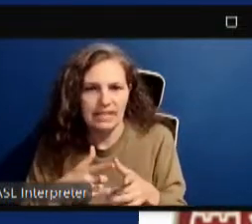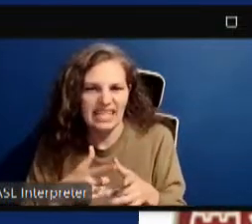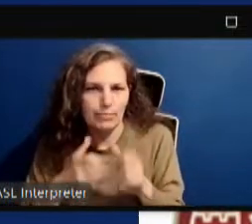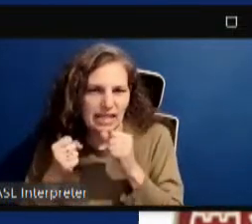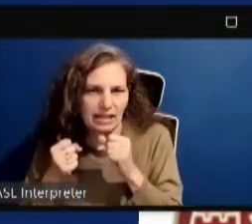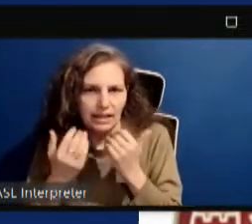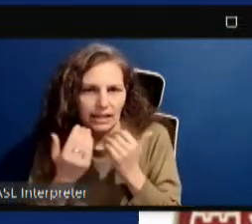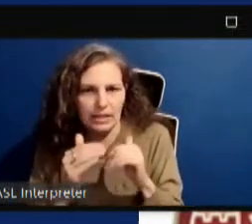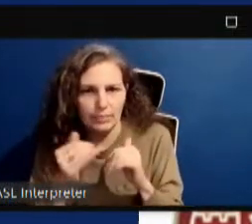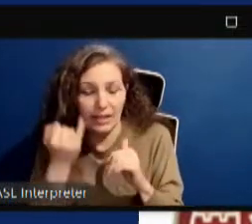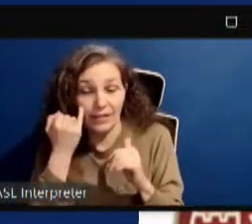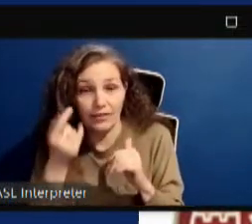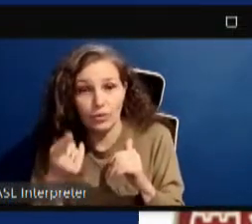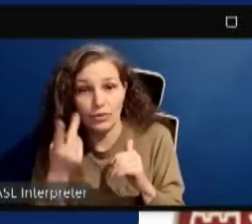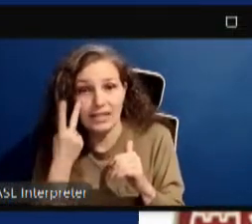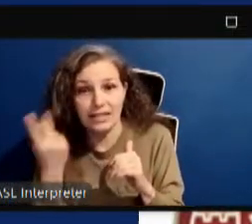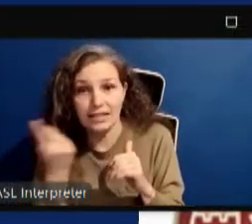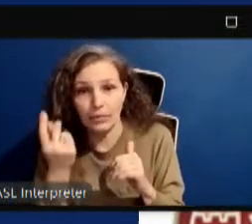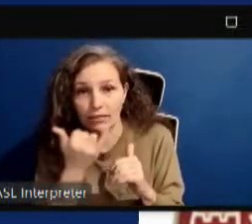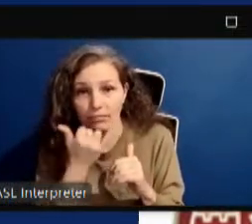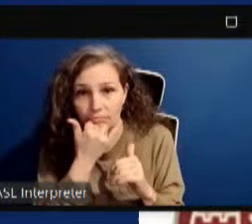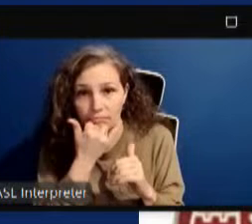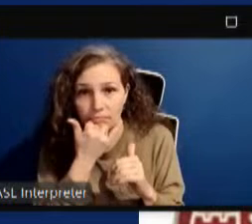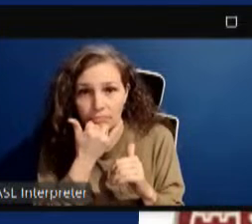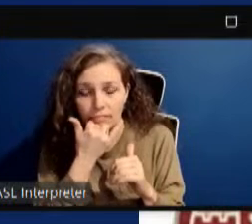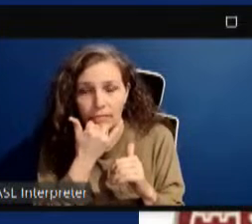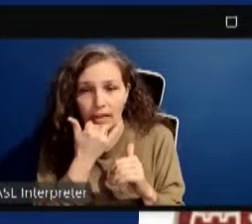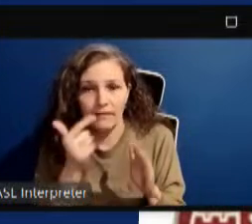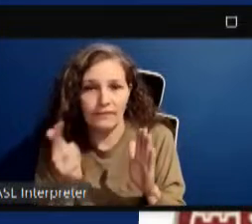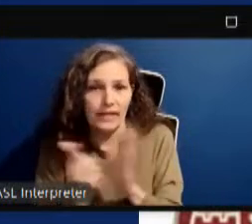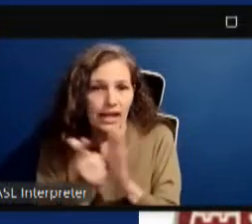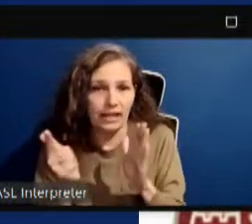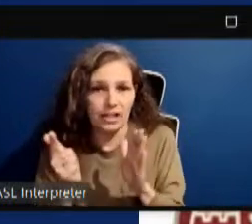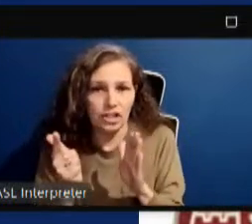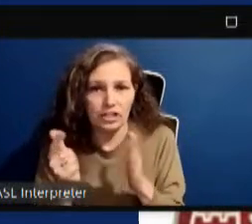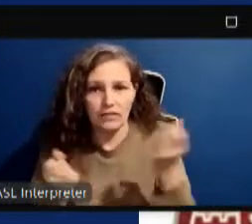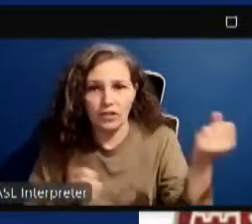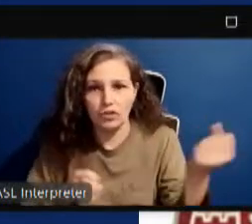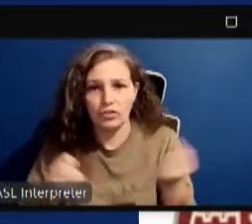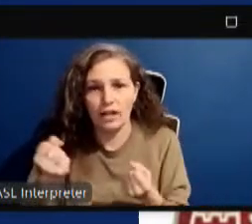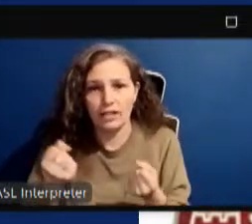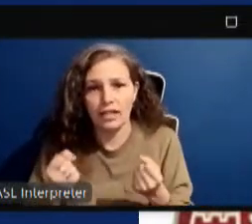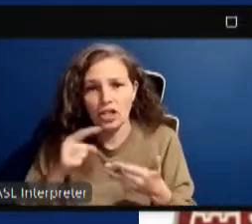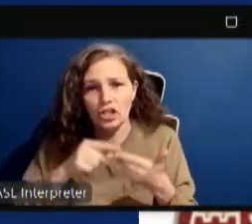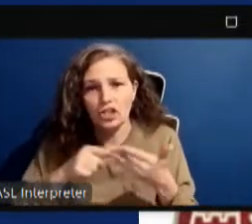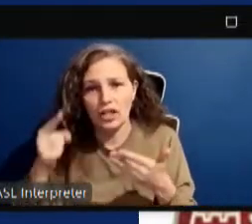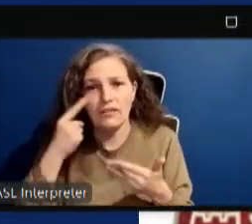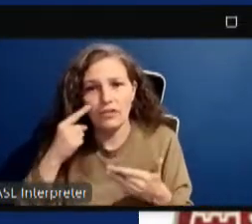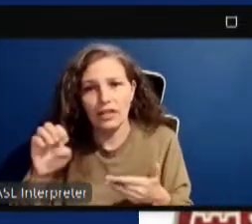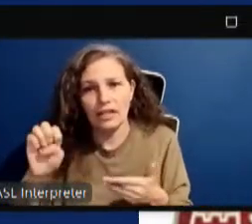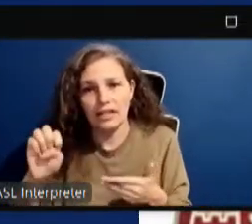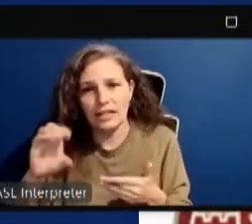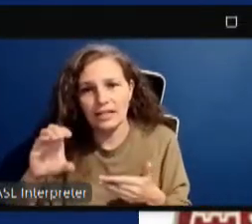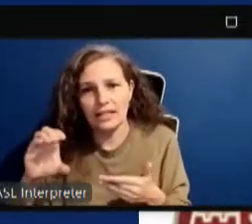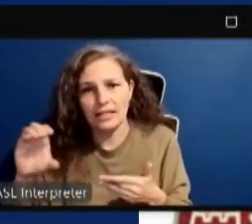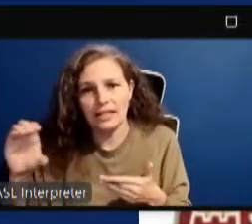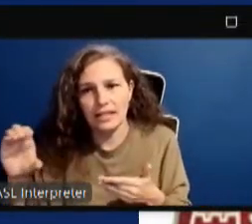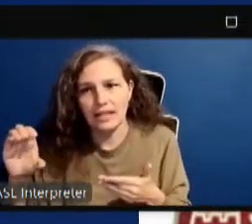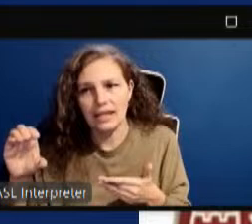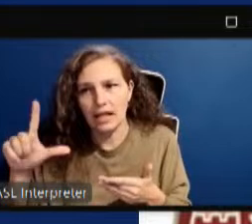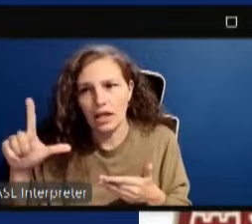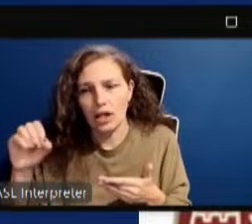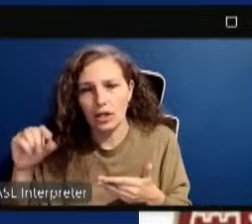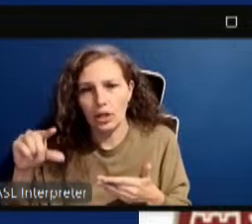a truck, please, you check for the ECC logo. So that's a blue and white logo that'll be on the